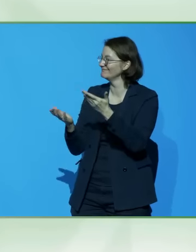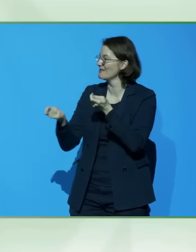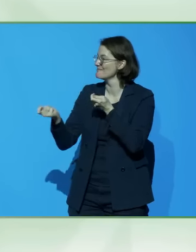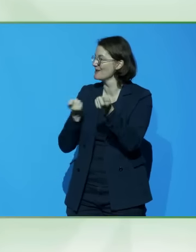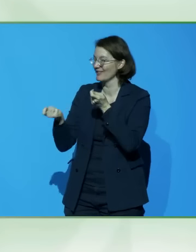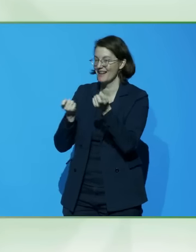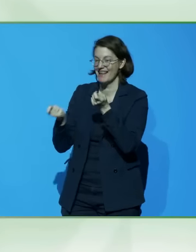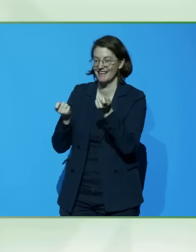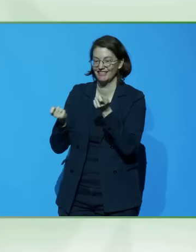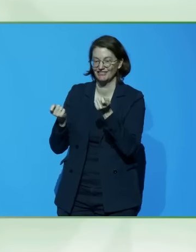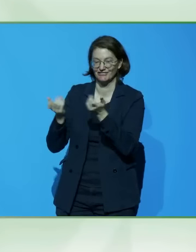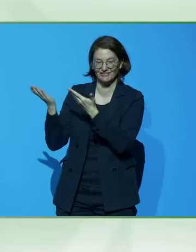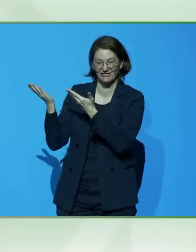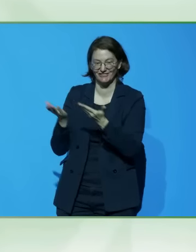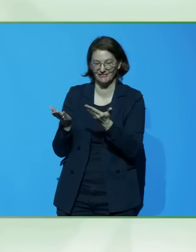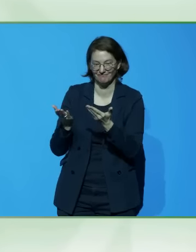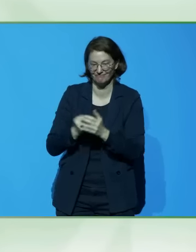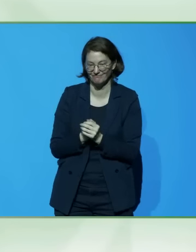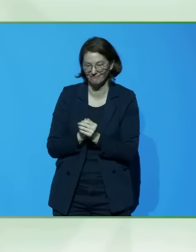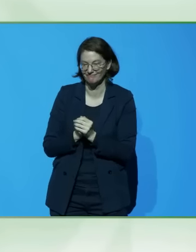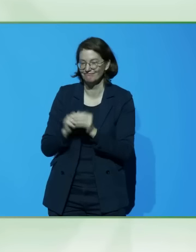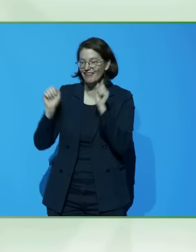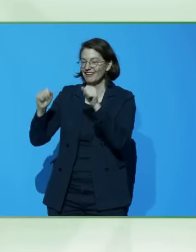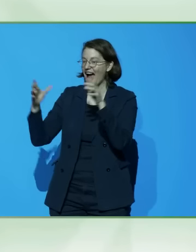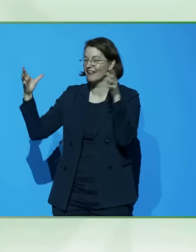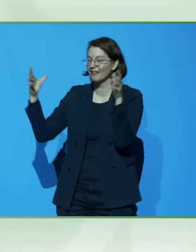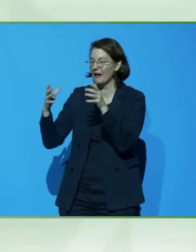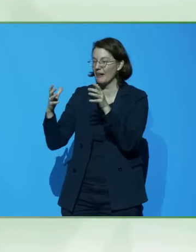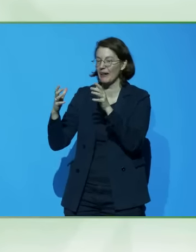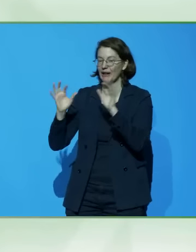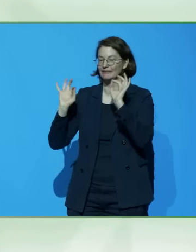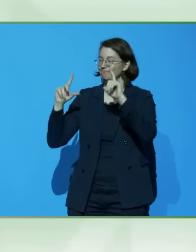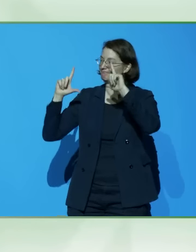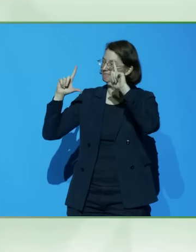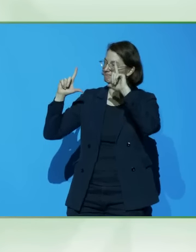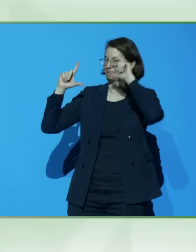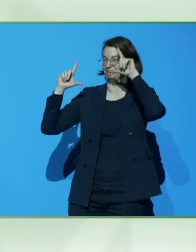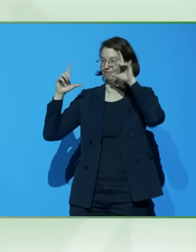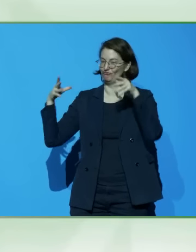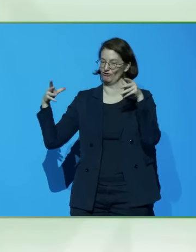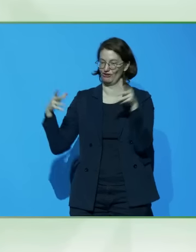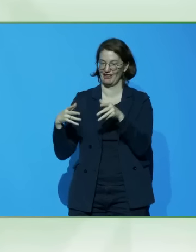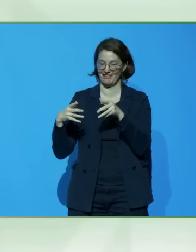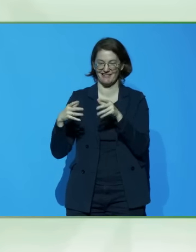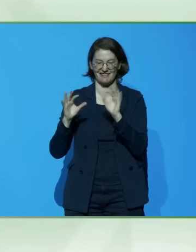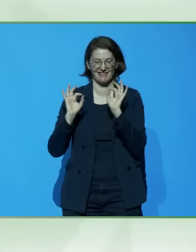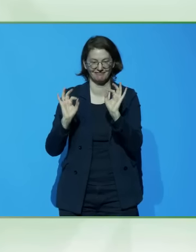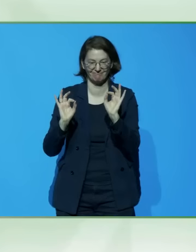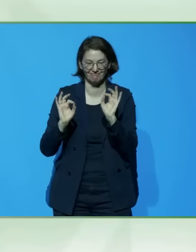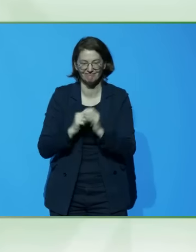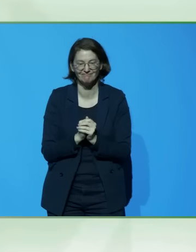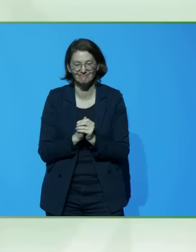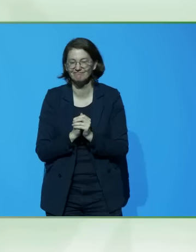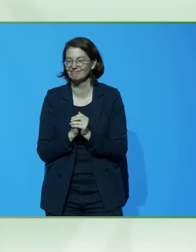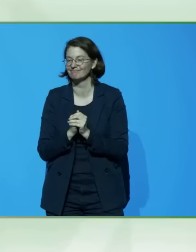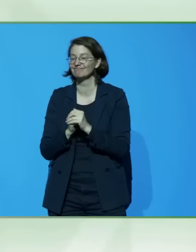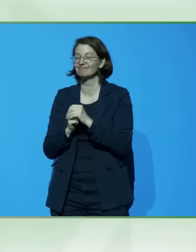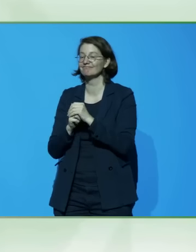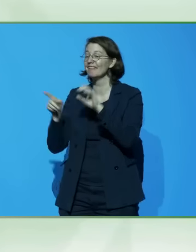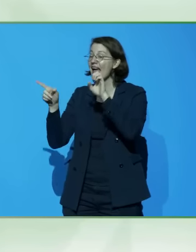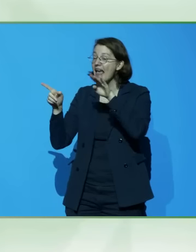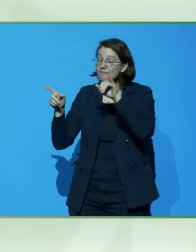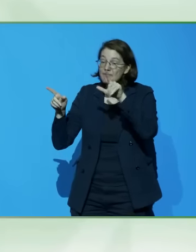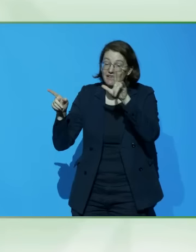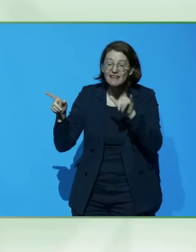And there are so many stories behind Emily, Andreas, and Yeti, which we could tell. We would love to tell you, but we're